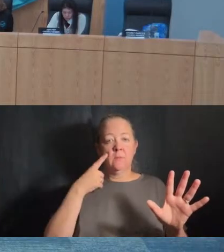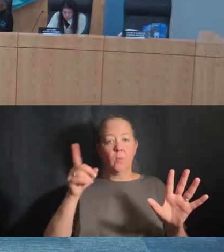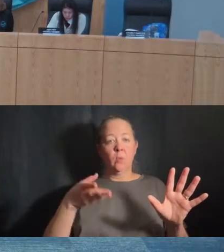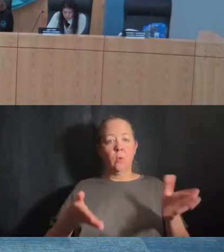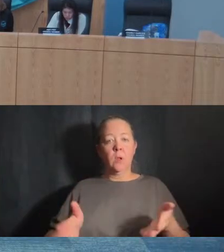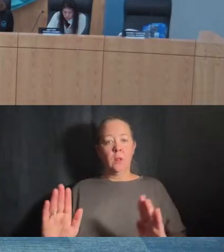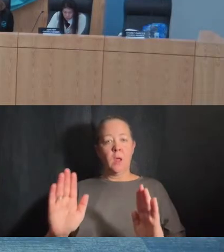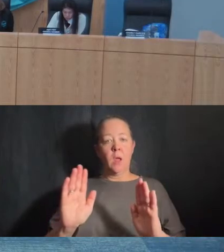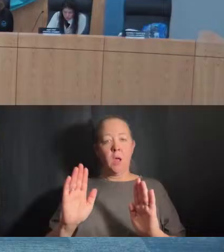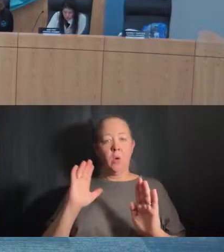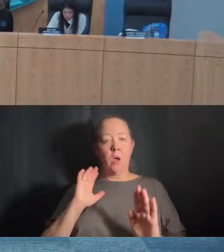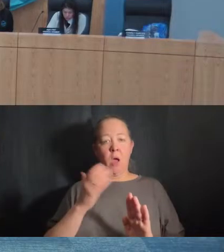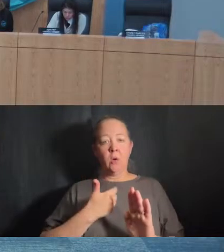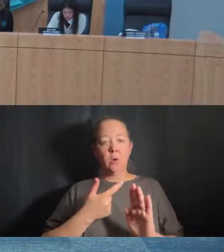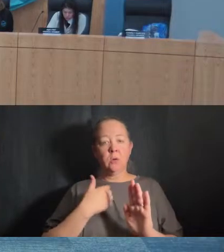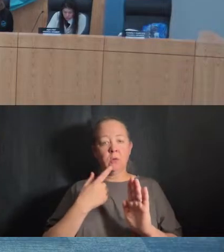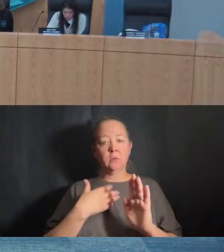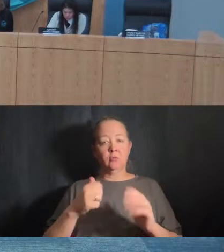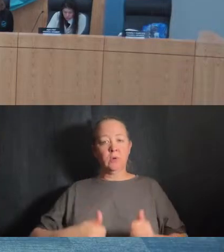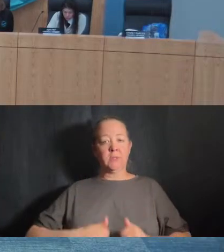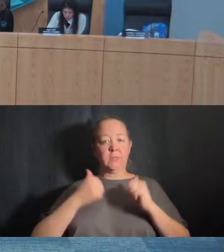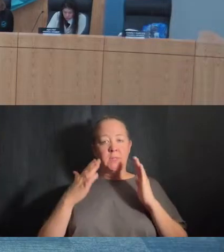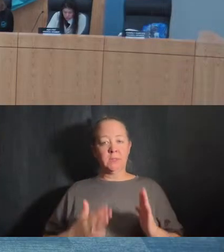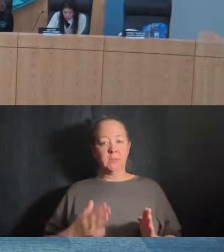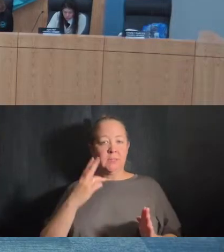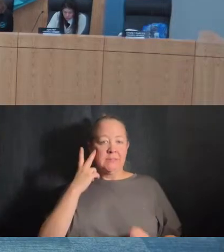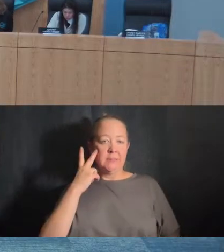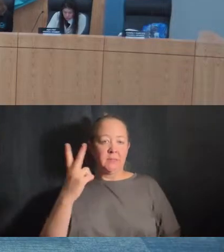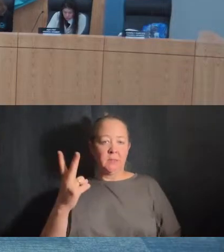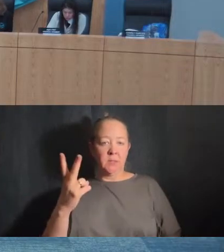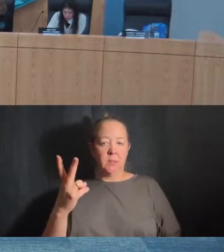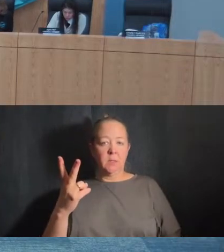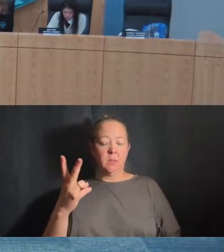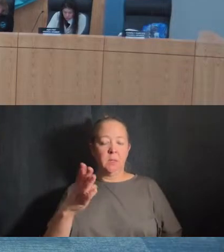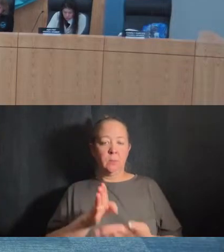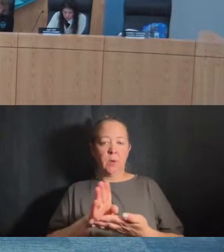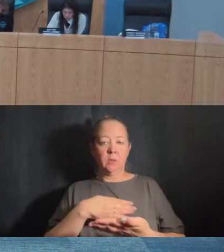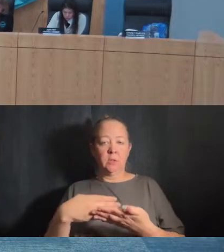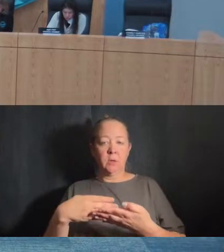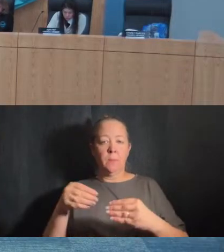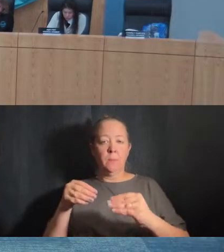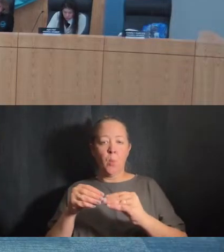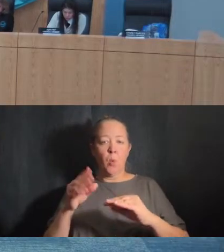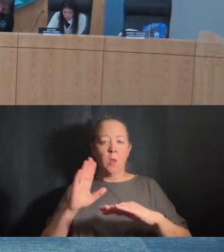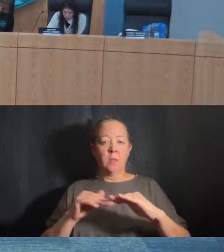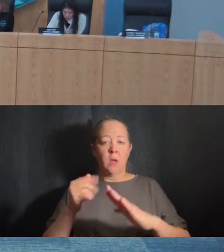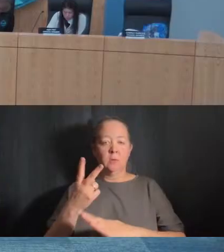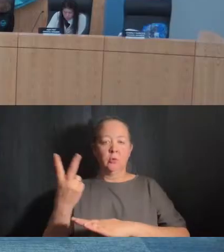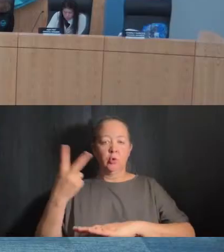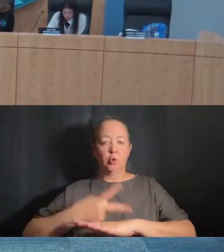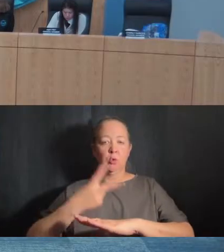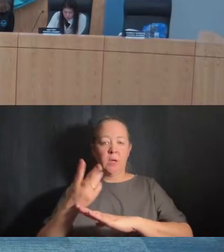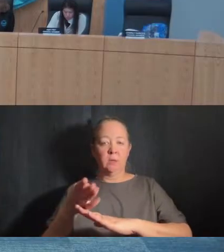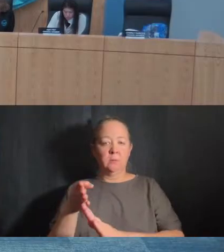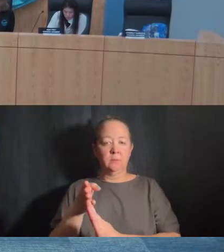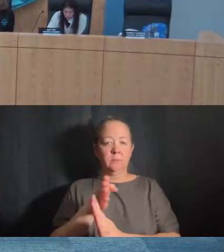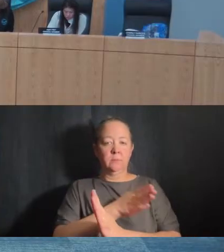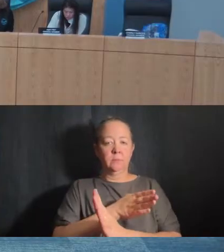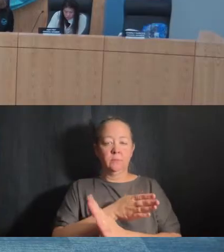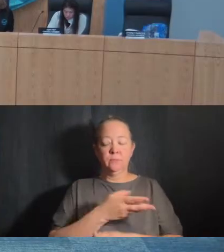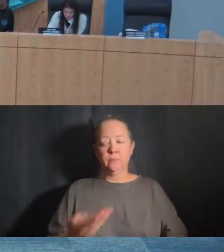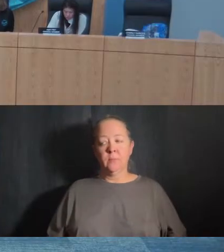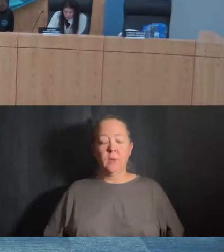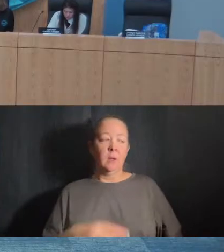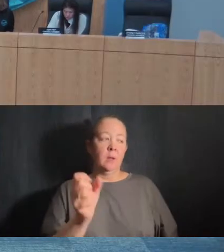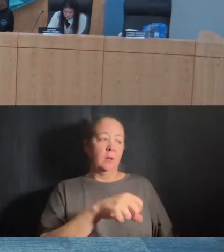our residents to see that budget farther in advance than 2 days. Well, I don't think, yes. I don't think